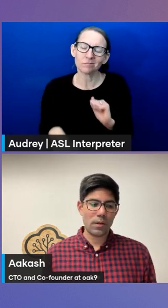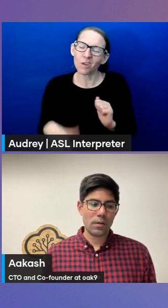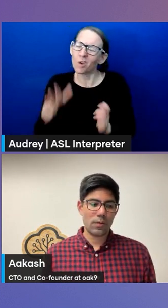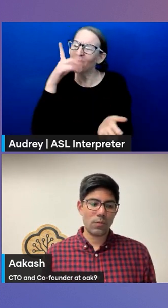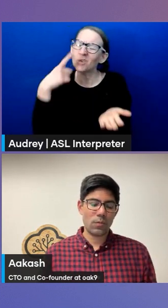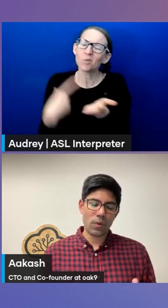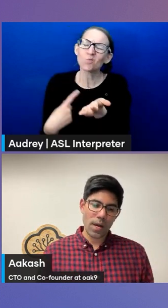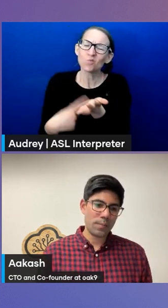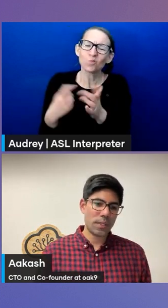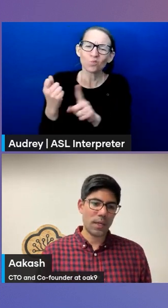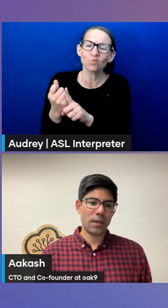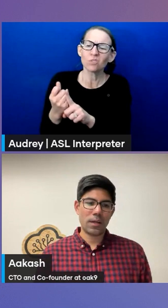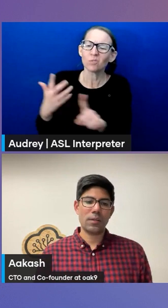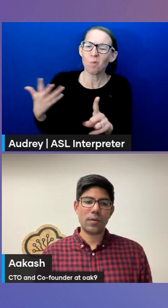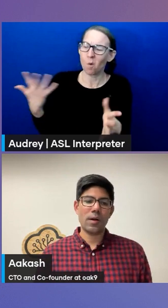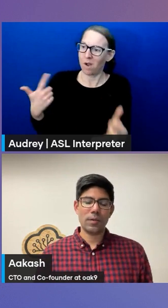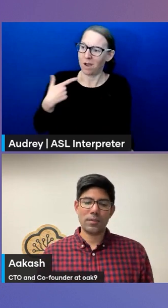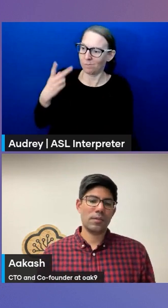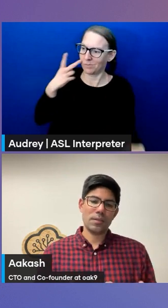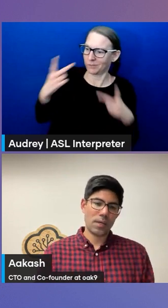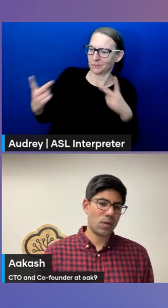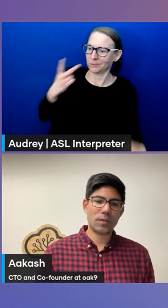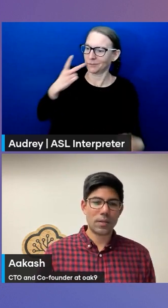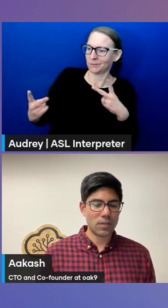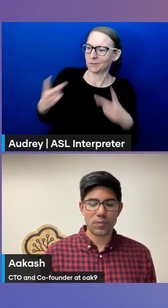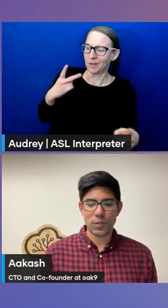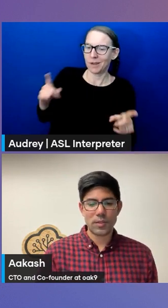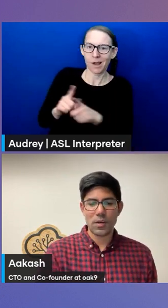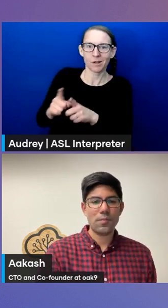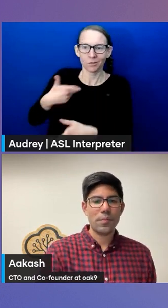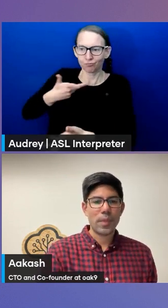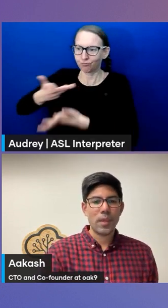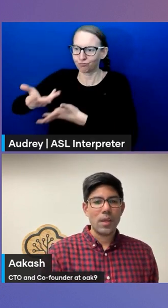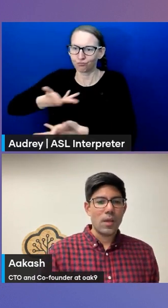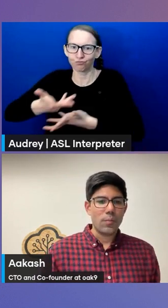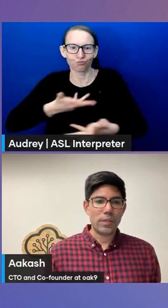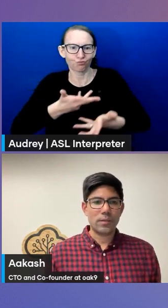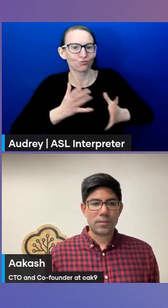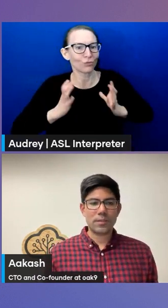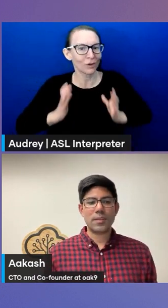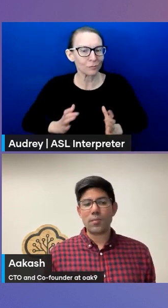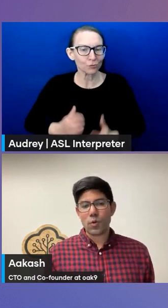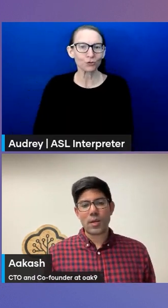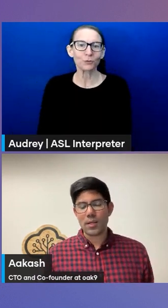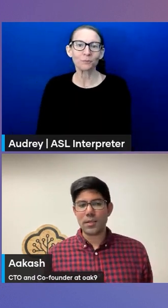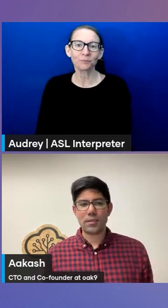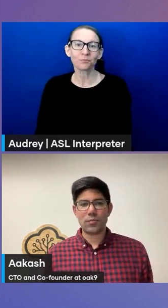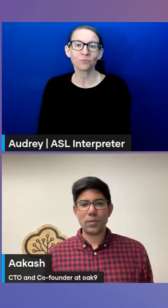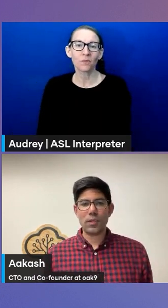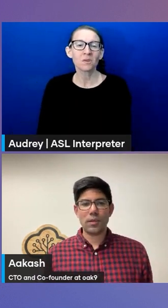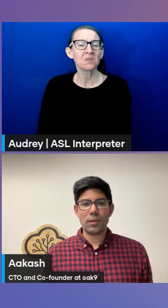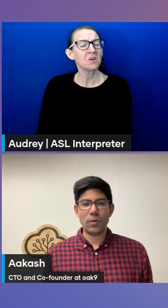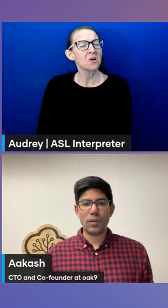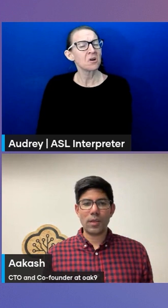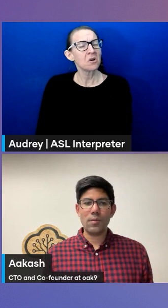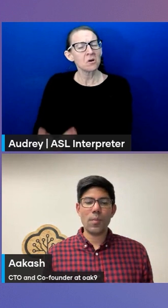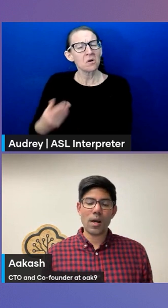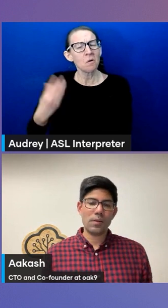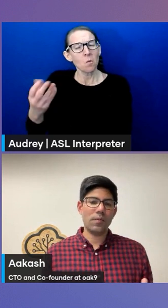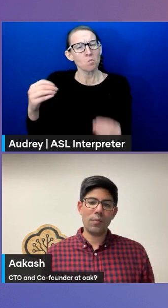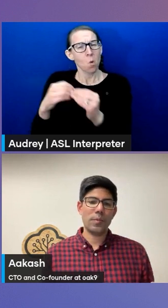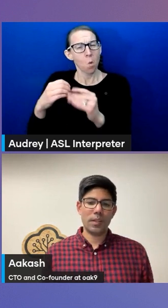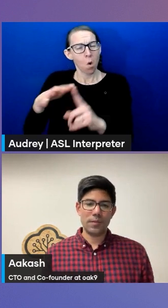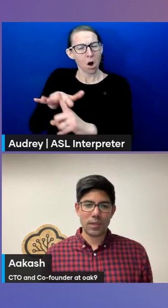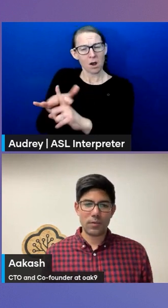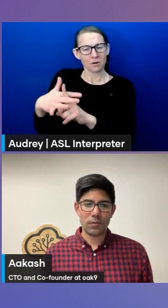what I'm seeing on the ground as I talk to customers here. But to set more context, really, in